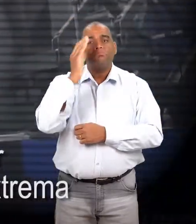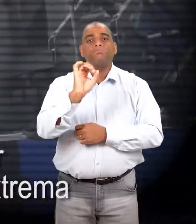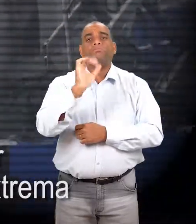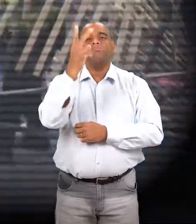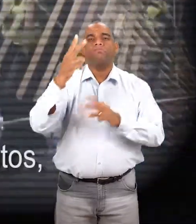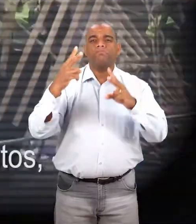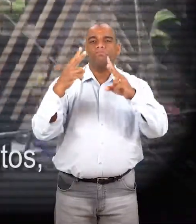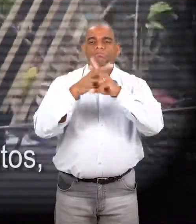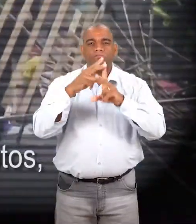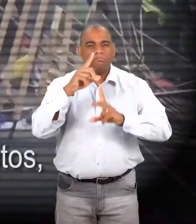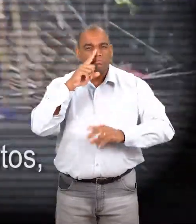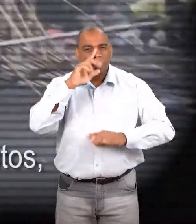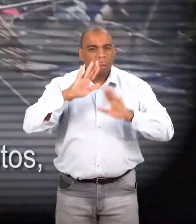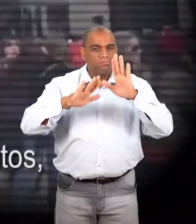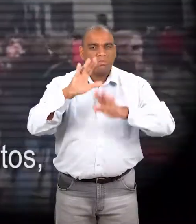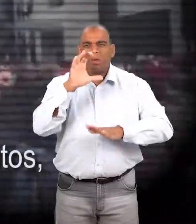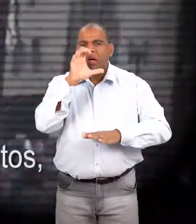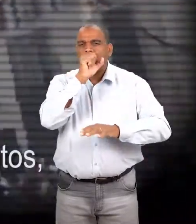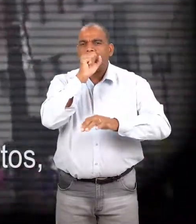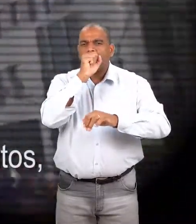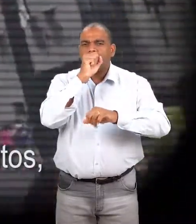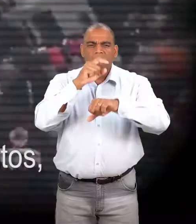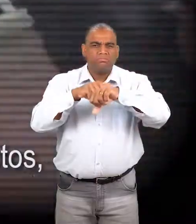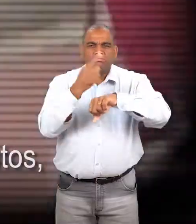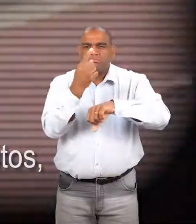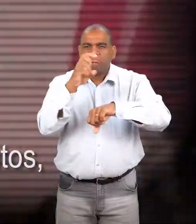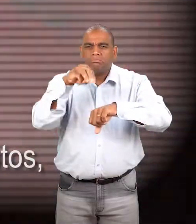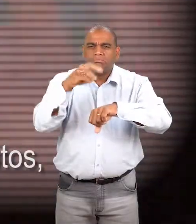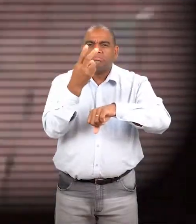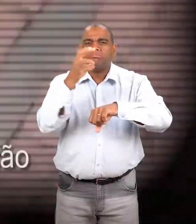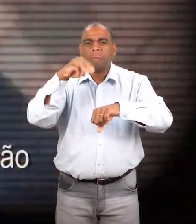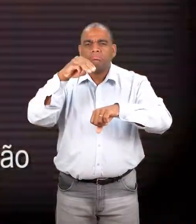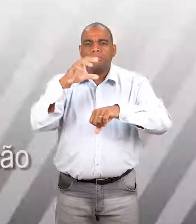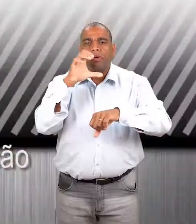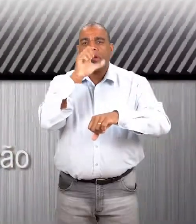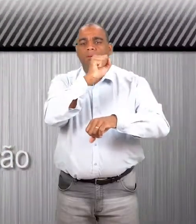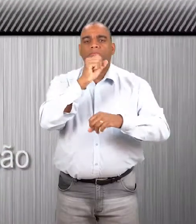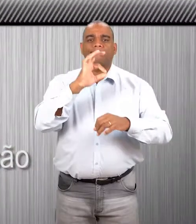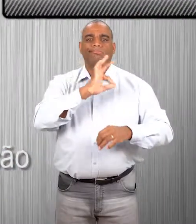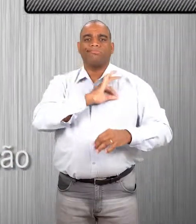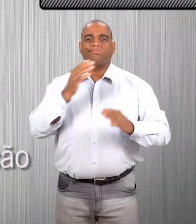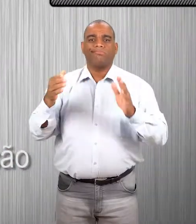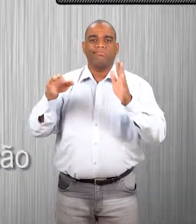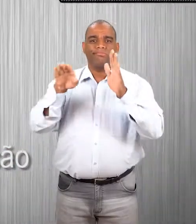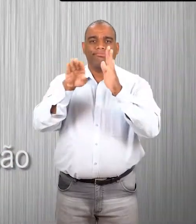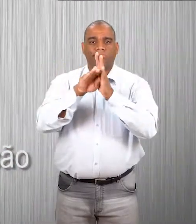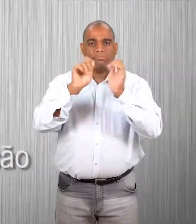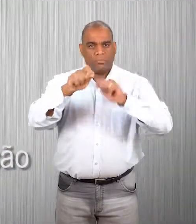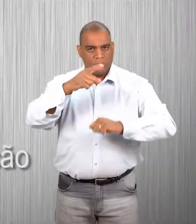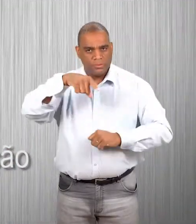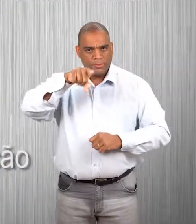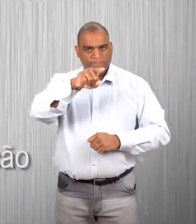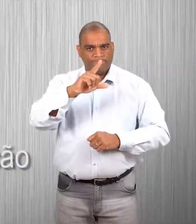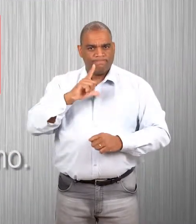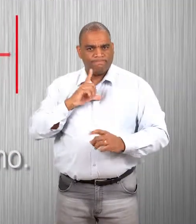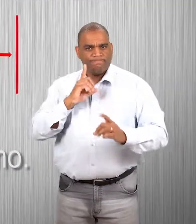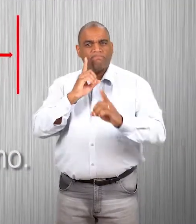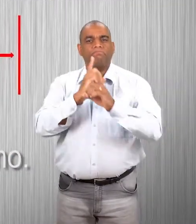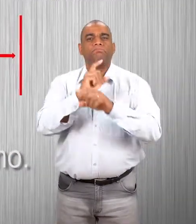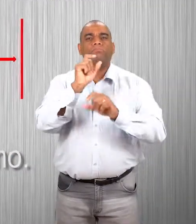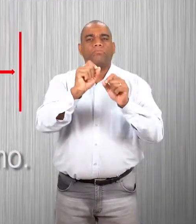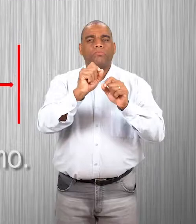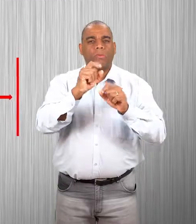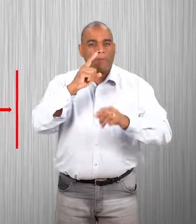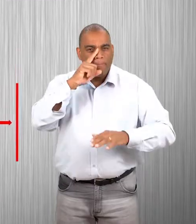occurs, however, it's often over in a few minutes before help can arrive. People caught inside this situation are in what we call the extreme